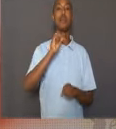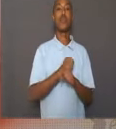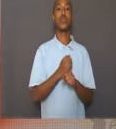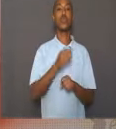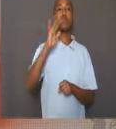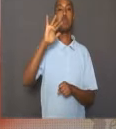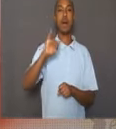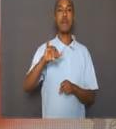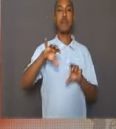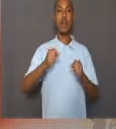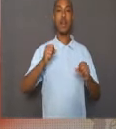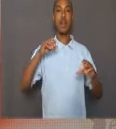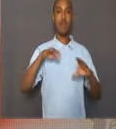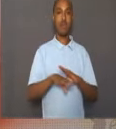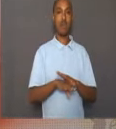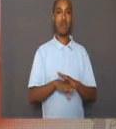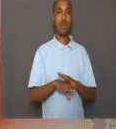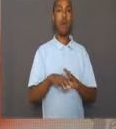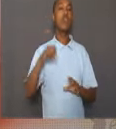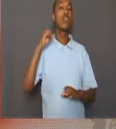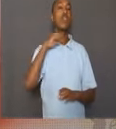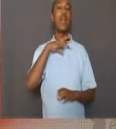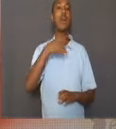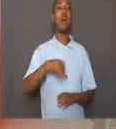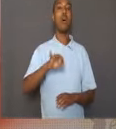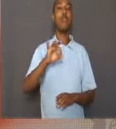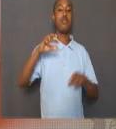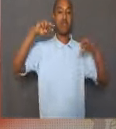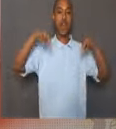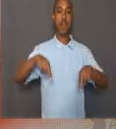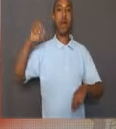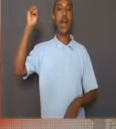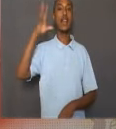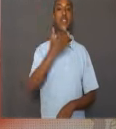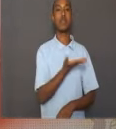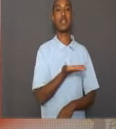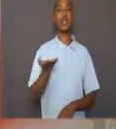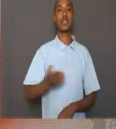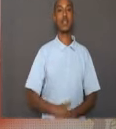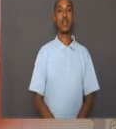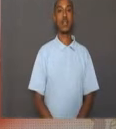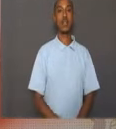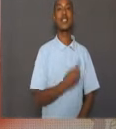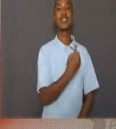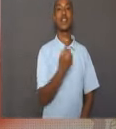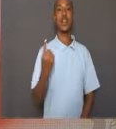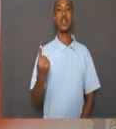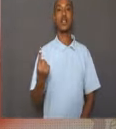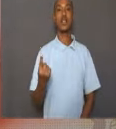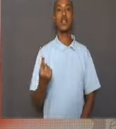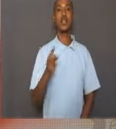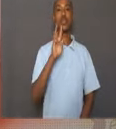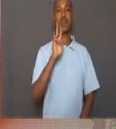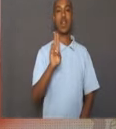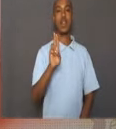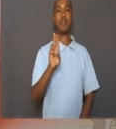the breakdown or decay of radioactive substances, such as